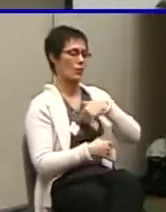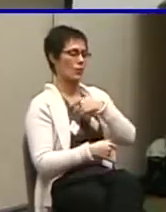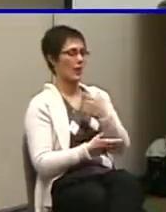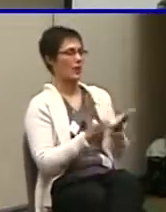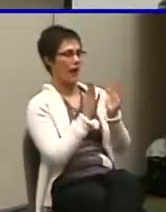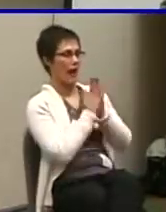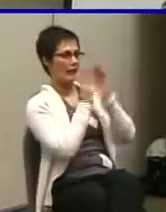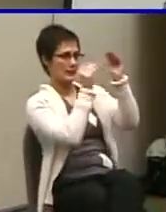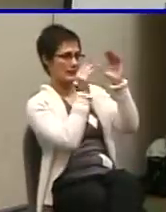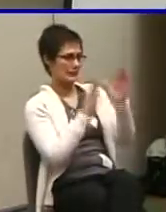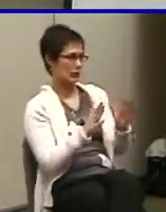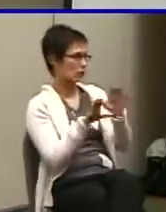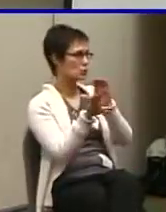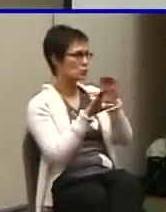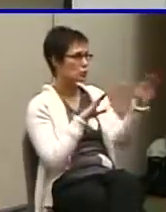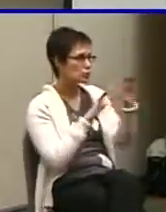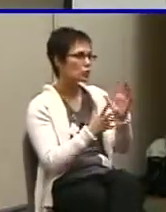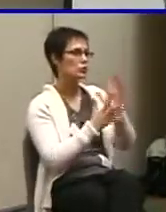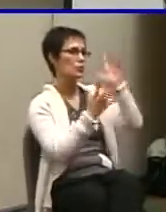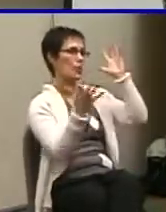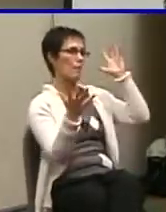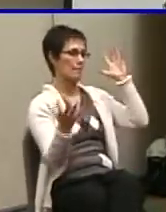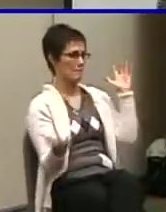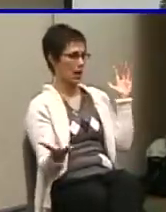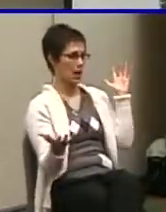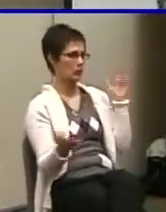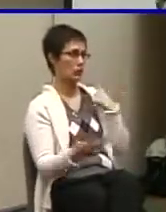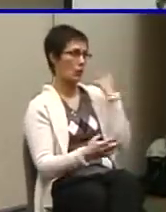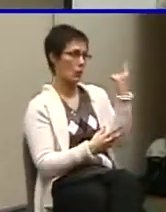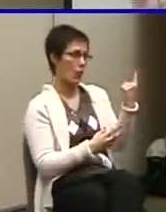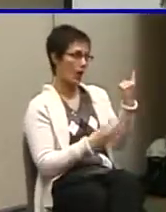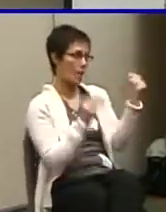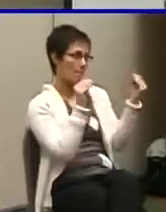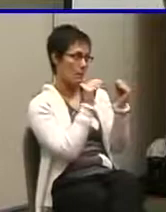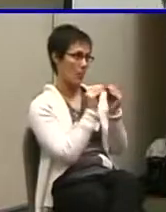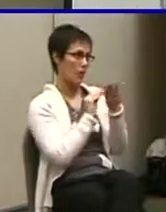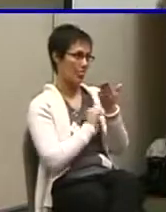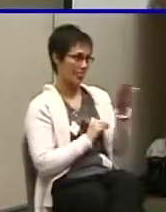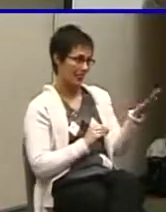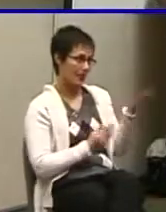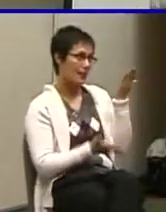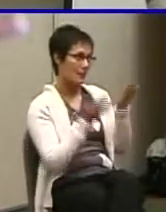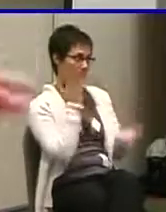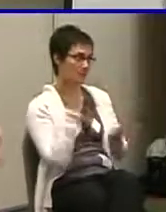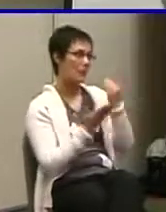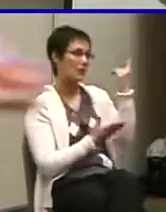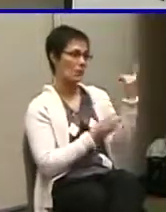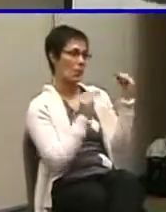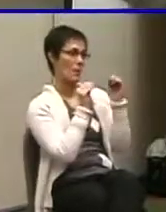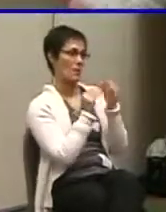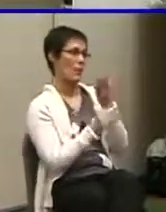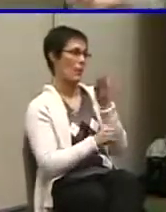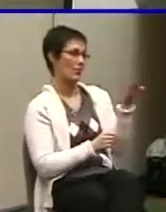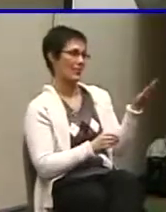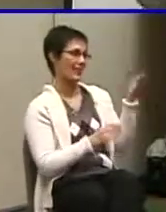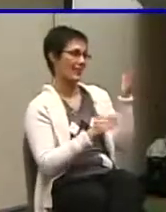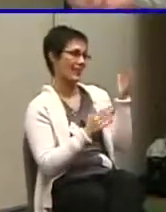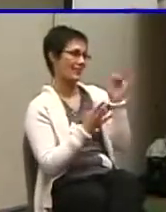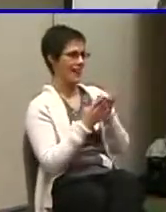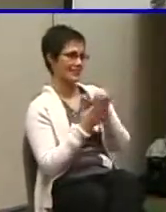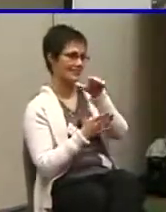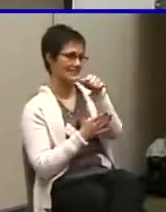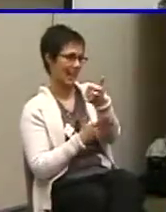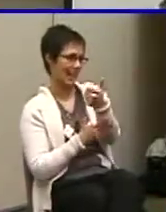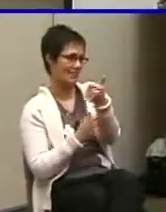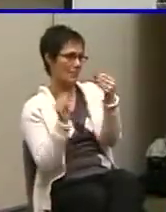do too much. And, you know, one more thing is probably one more thing that's 10 more things too